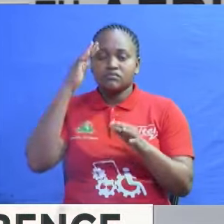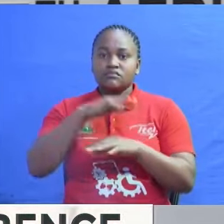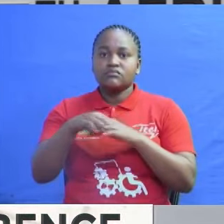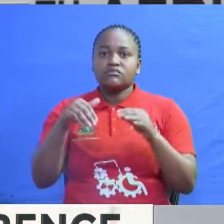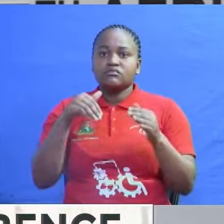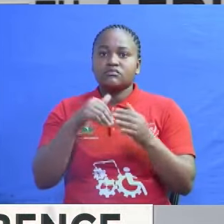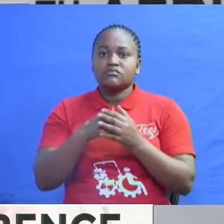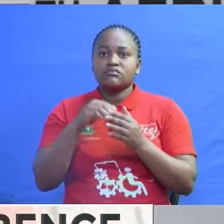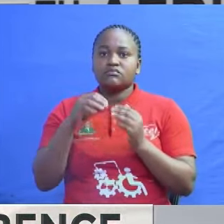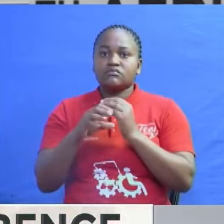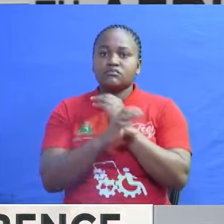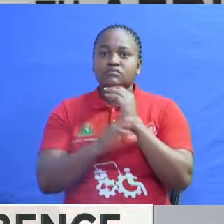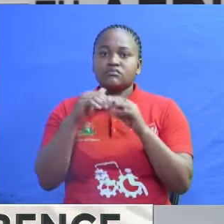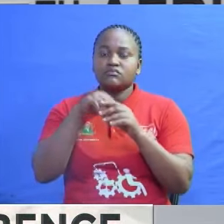Africa.